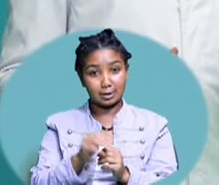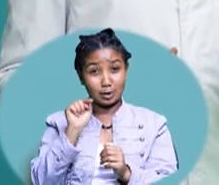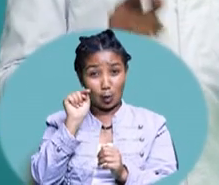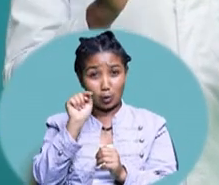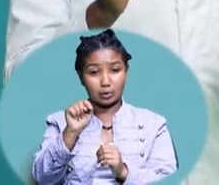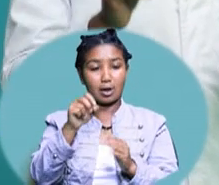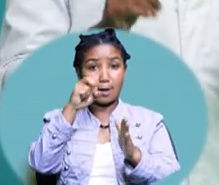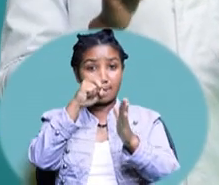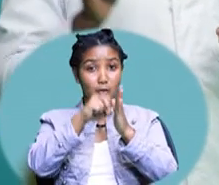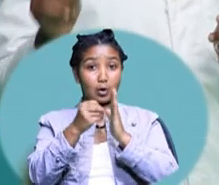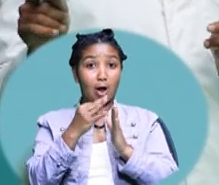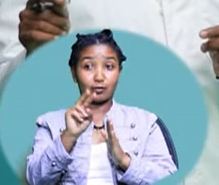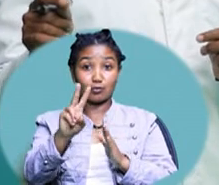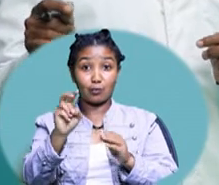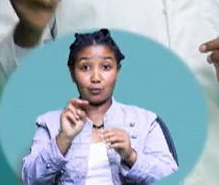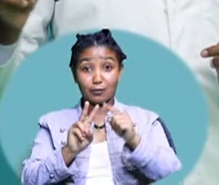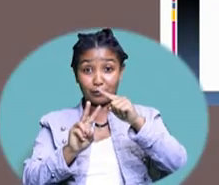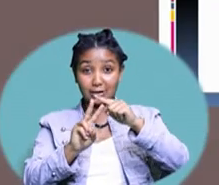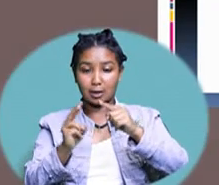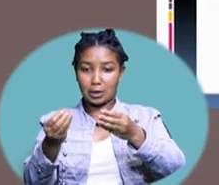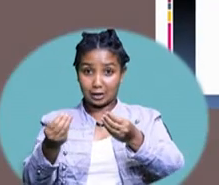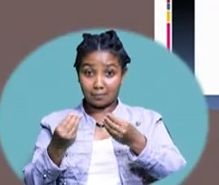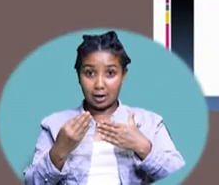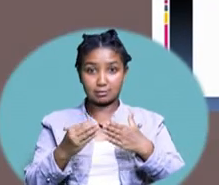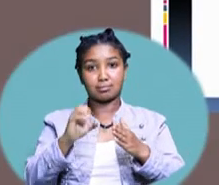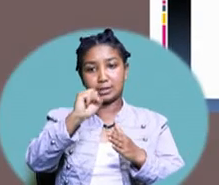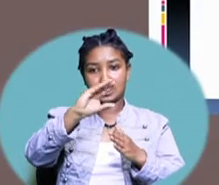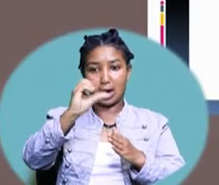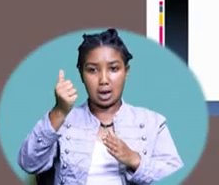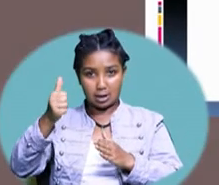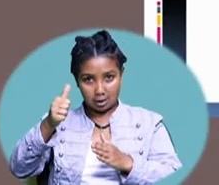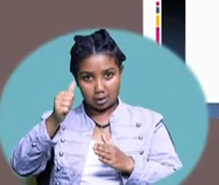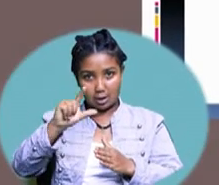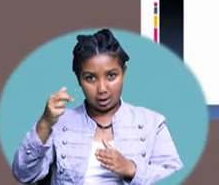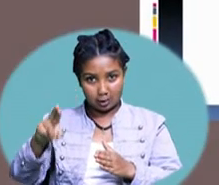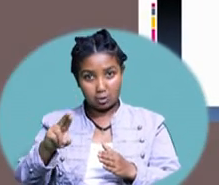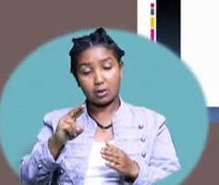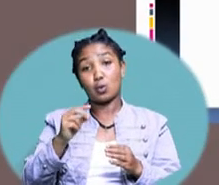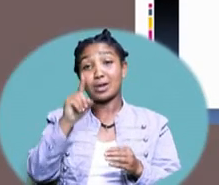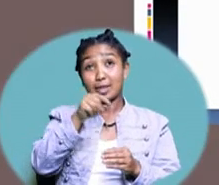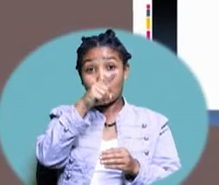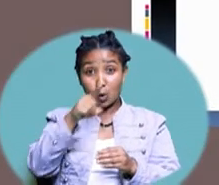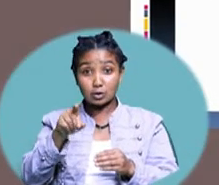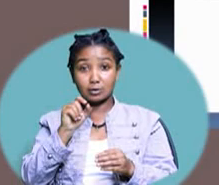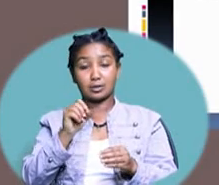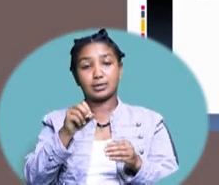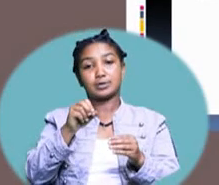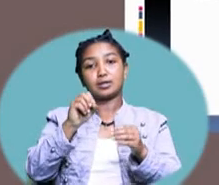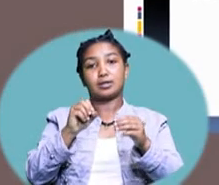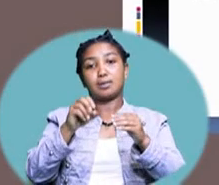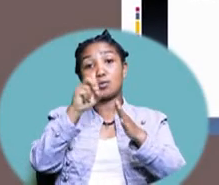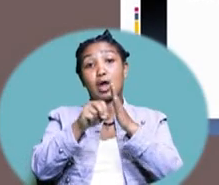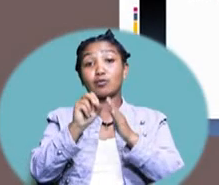dot product of two vectors will give us scalar, whereas the cross product of two